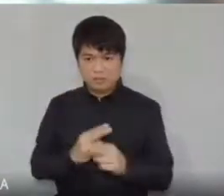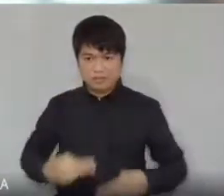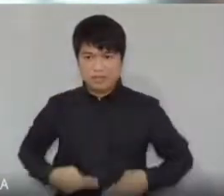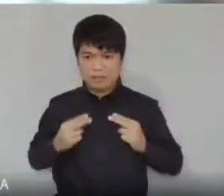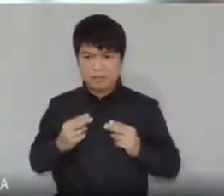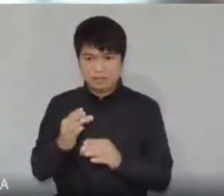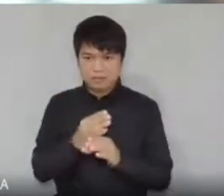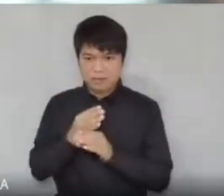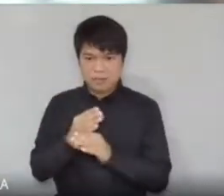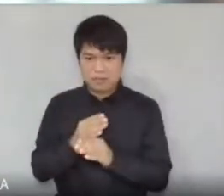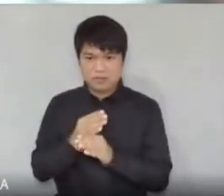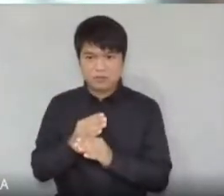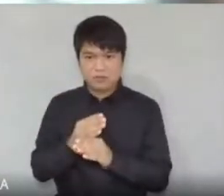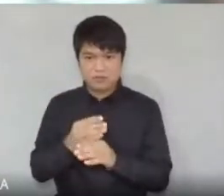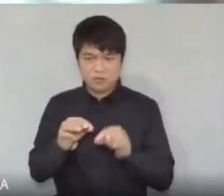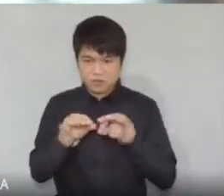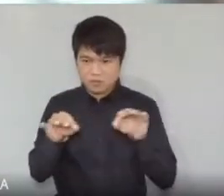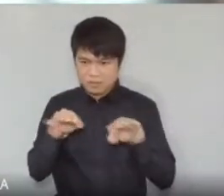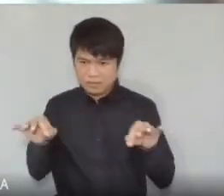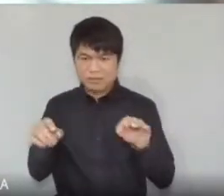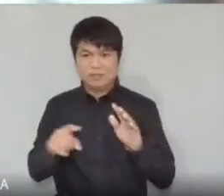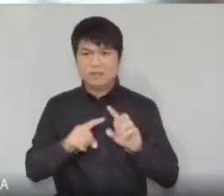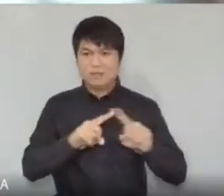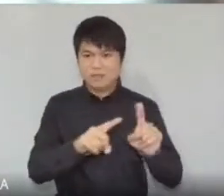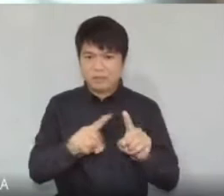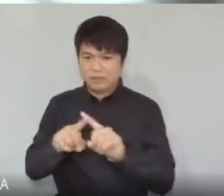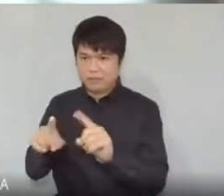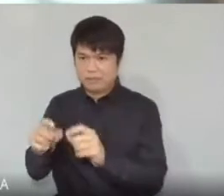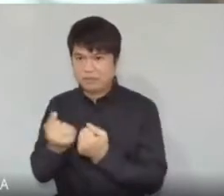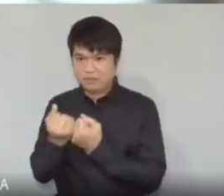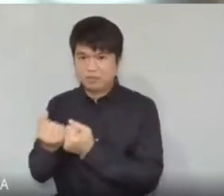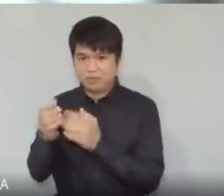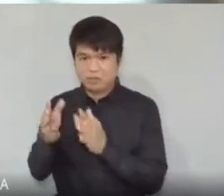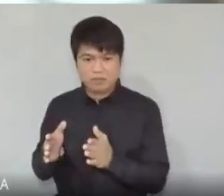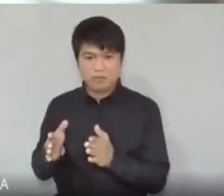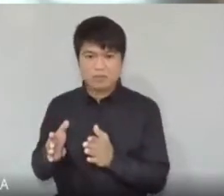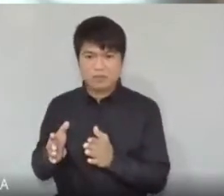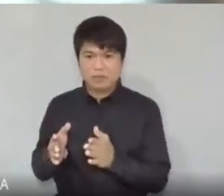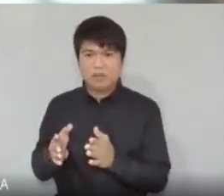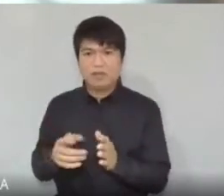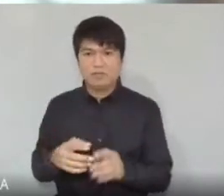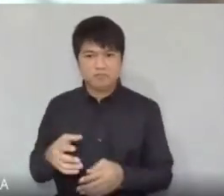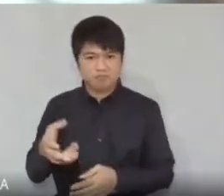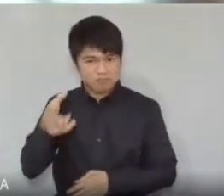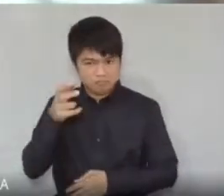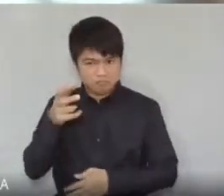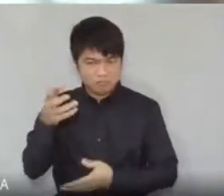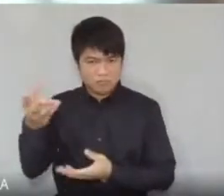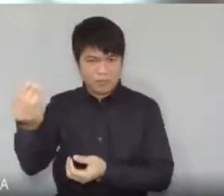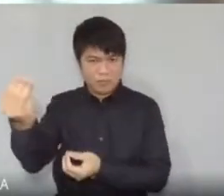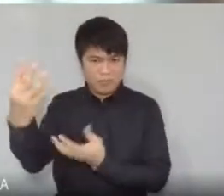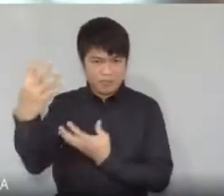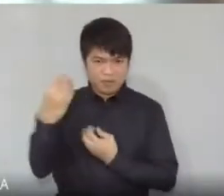Thus, the Health Policy eCongress we held across 5 succeeding Thursdays beginning today.